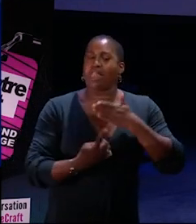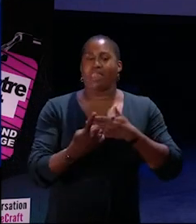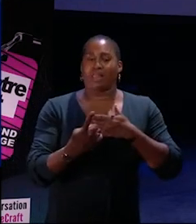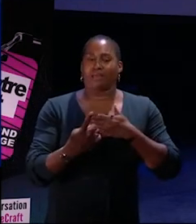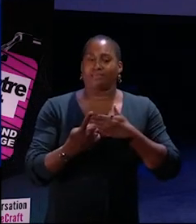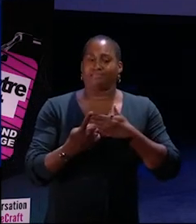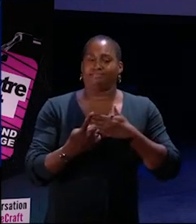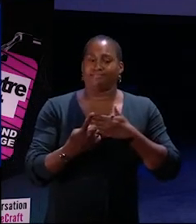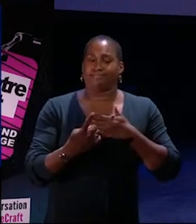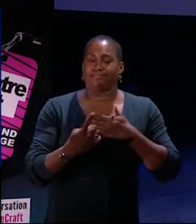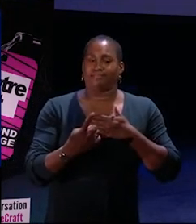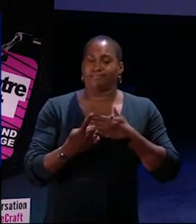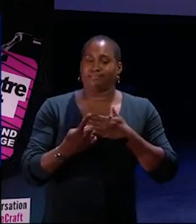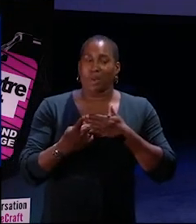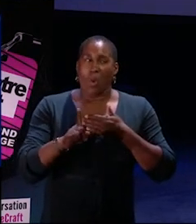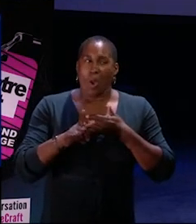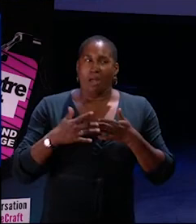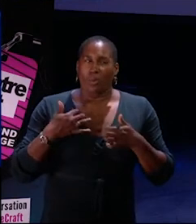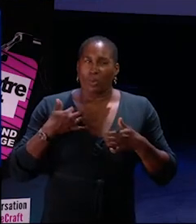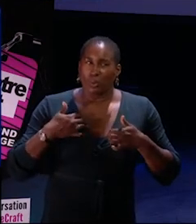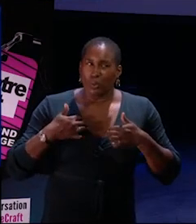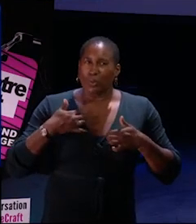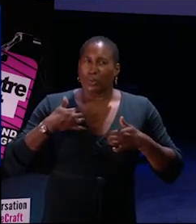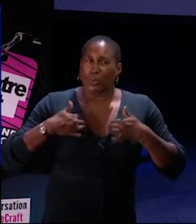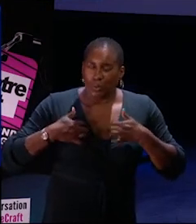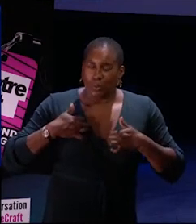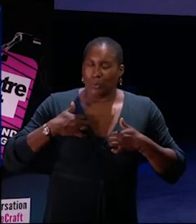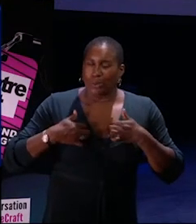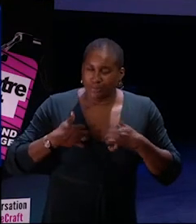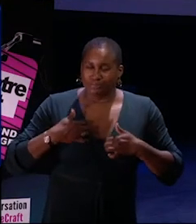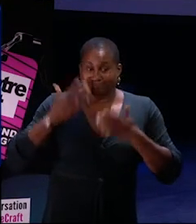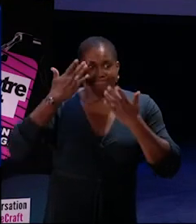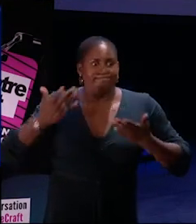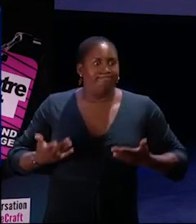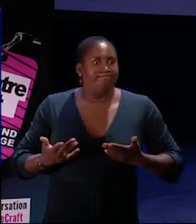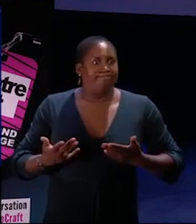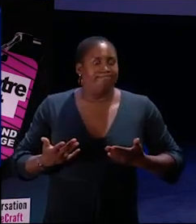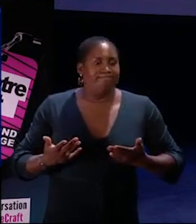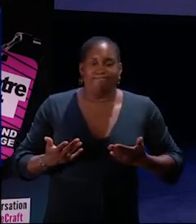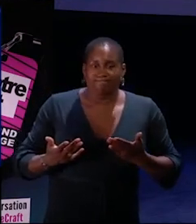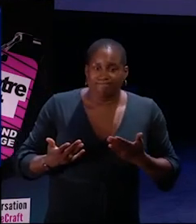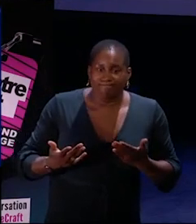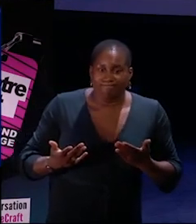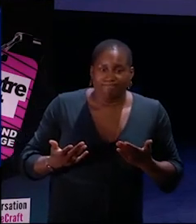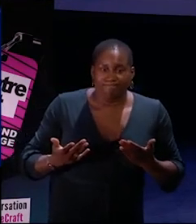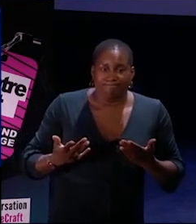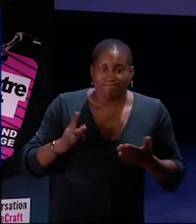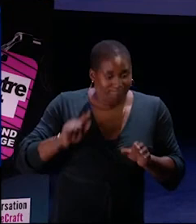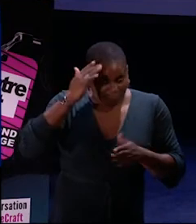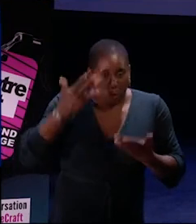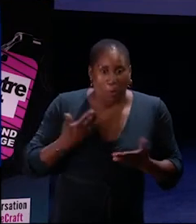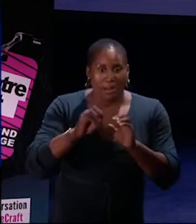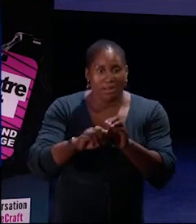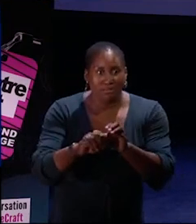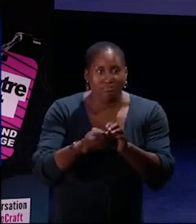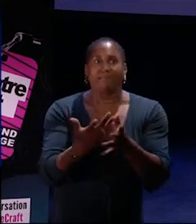because there's the anticipation and you never know quite how something's going to sort of like come